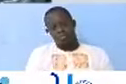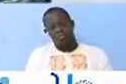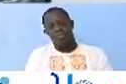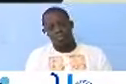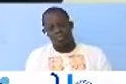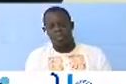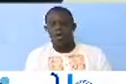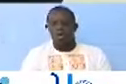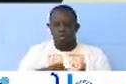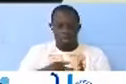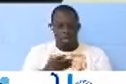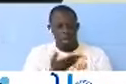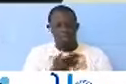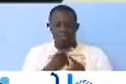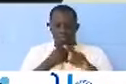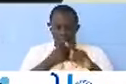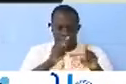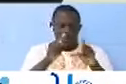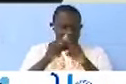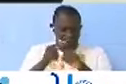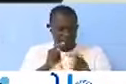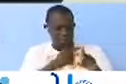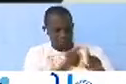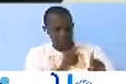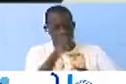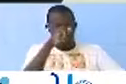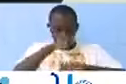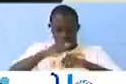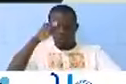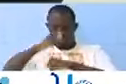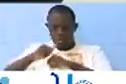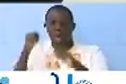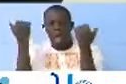not. So there were different tortures going on simultaneously.